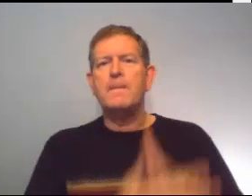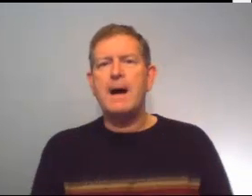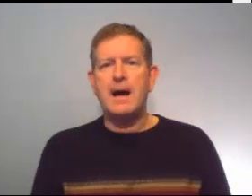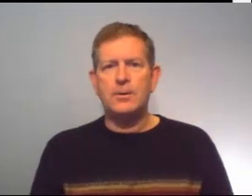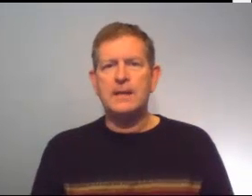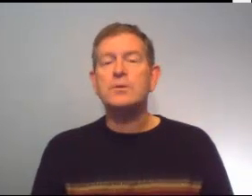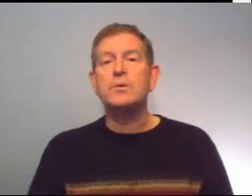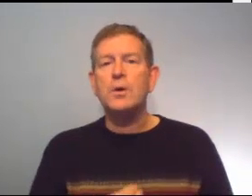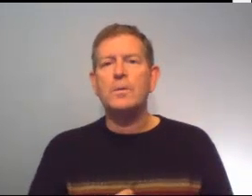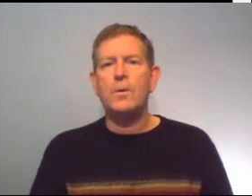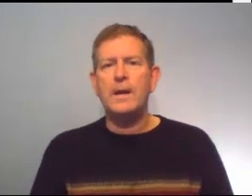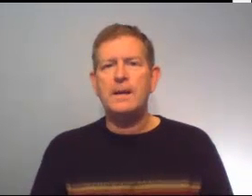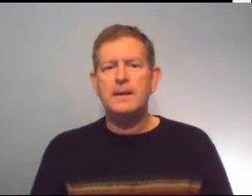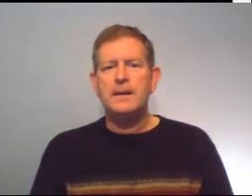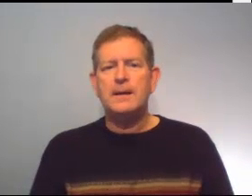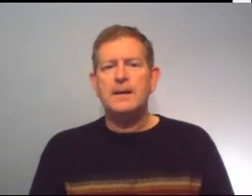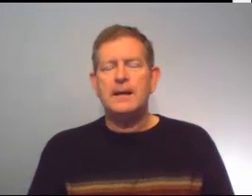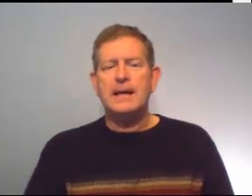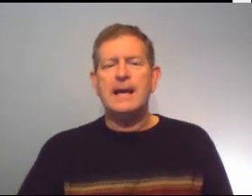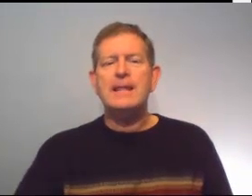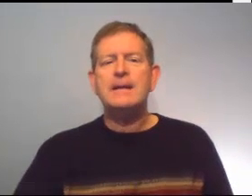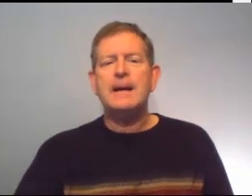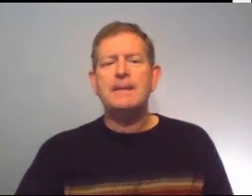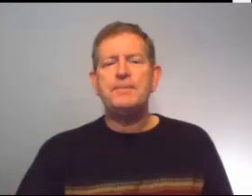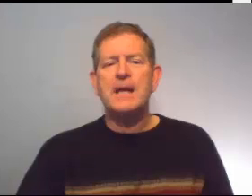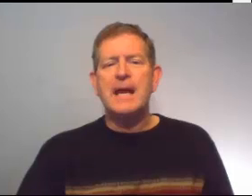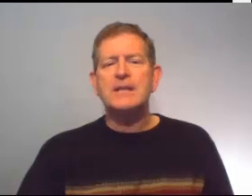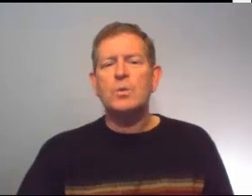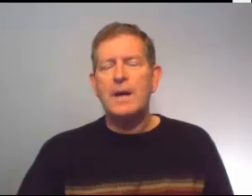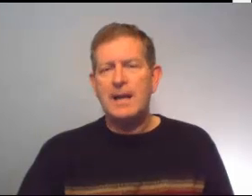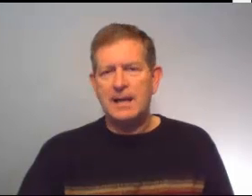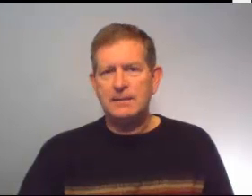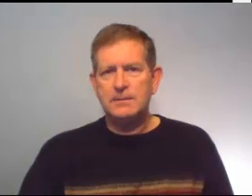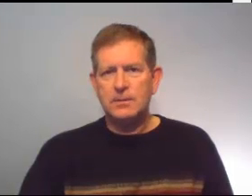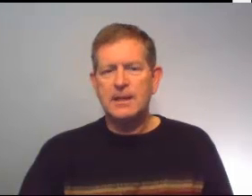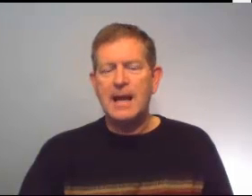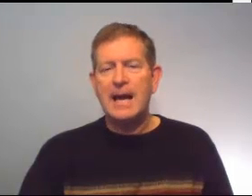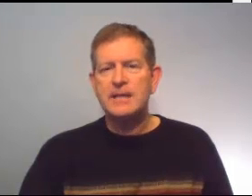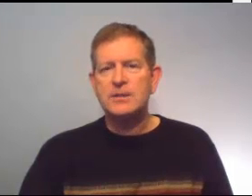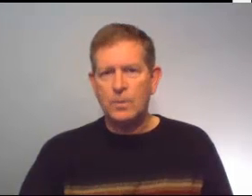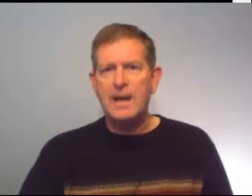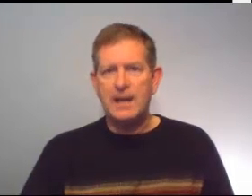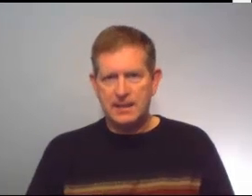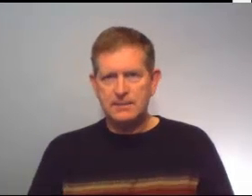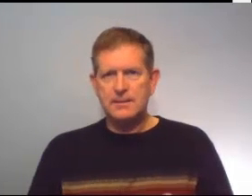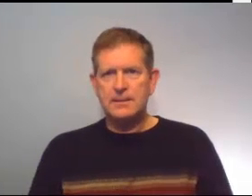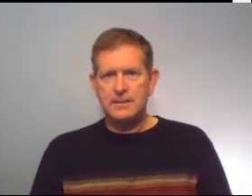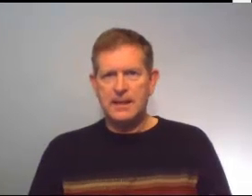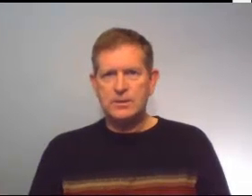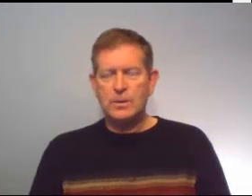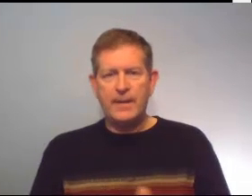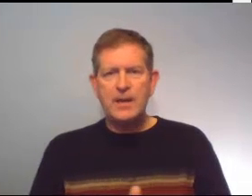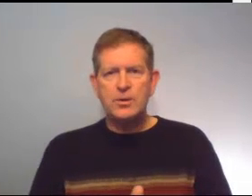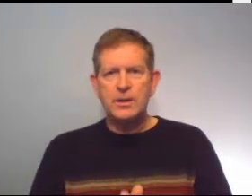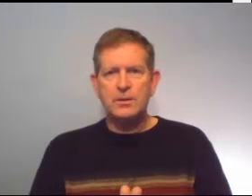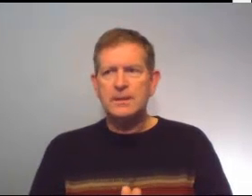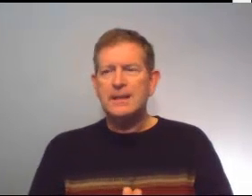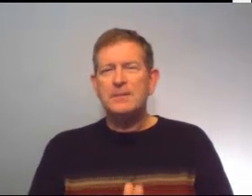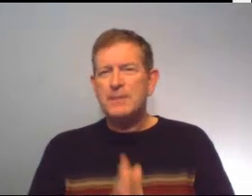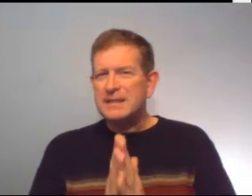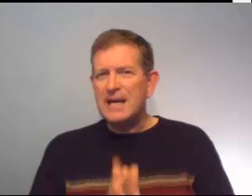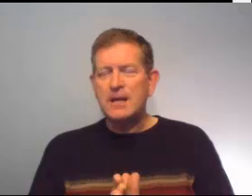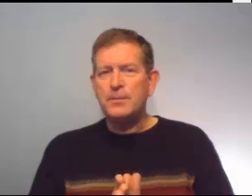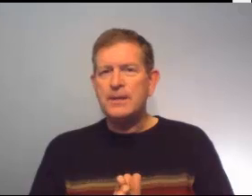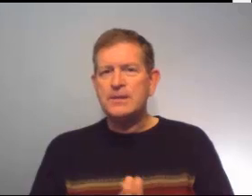be va. Okay, so yo voy. And then escuela. Okay, la escuela. La escuela, that you